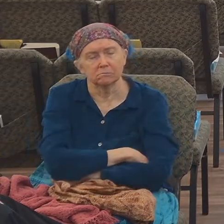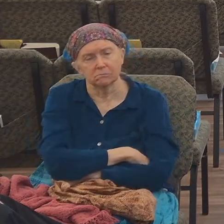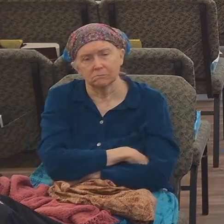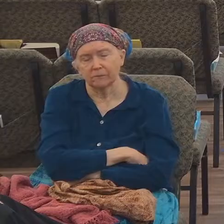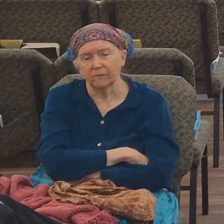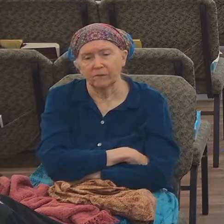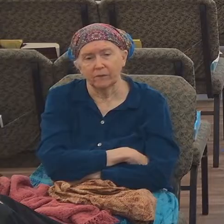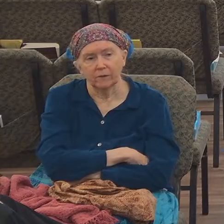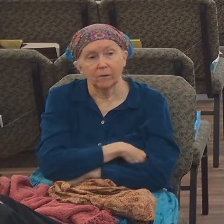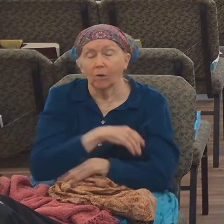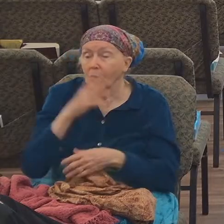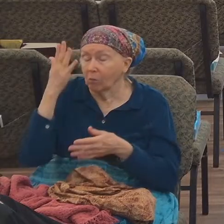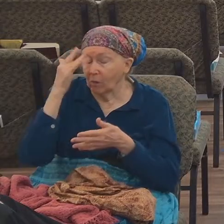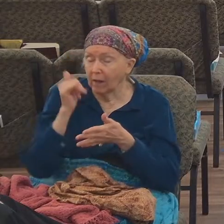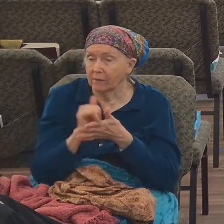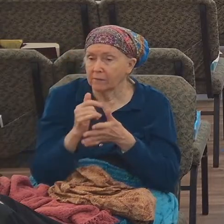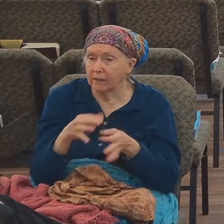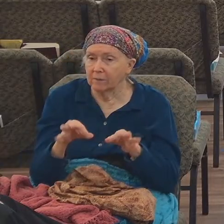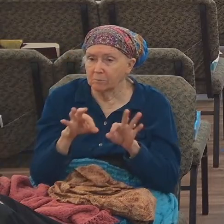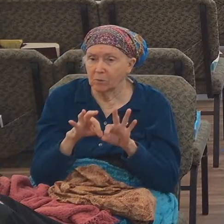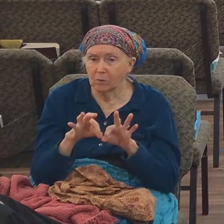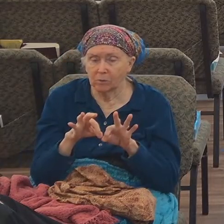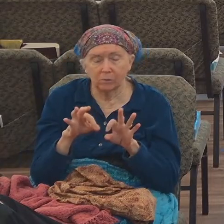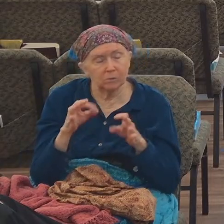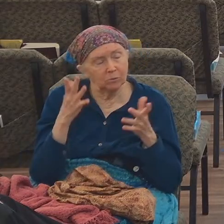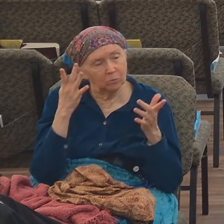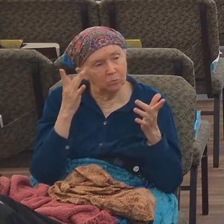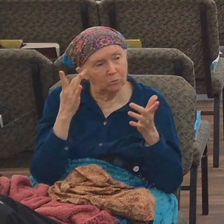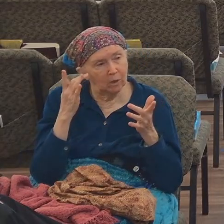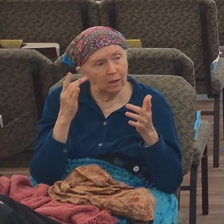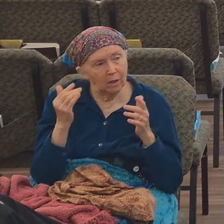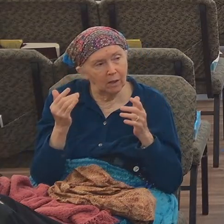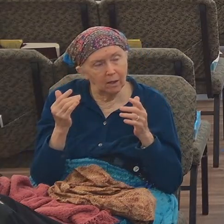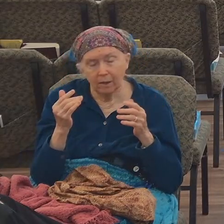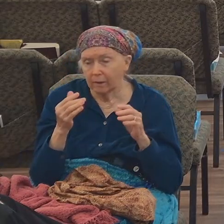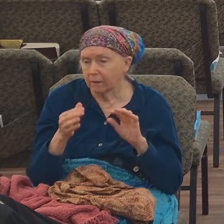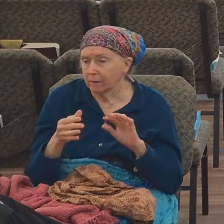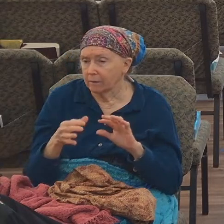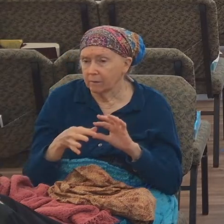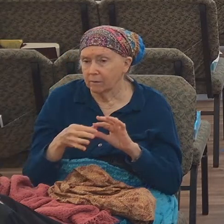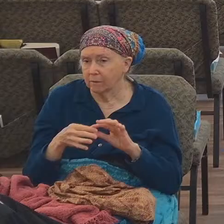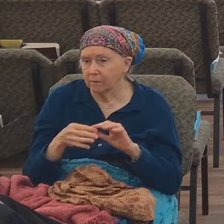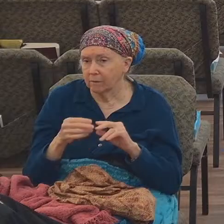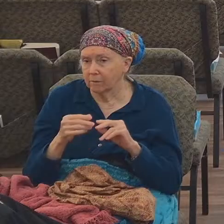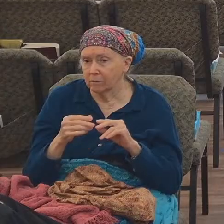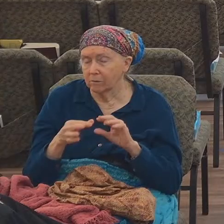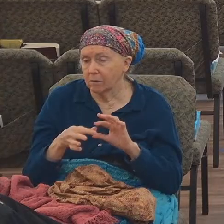Why is this important? Why would he bring this up? Why would he mention this again?